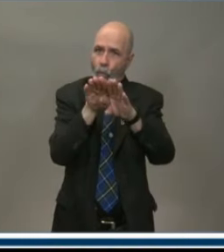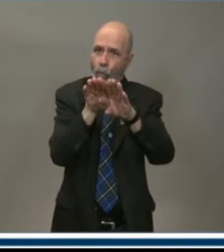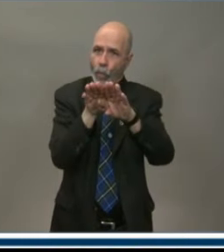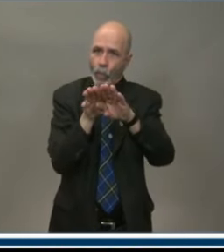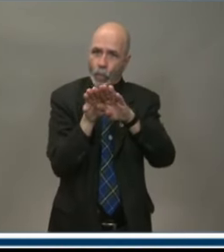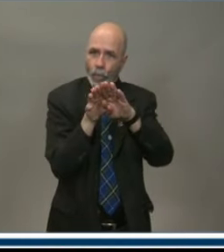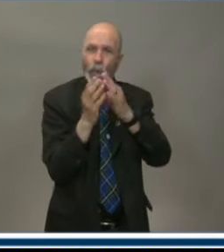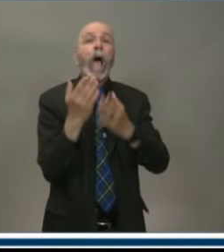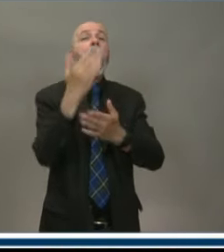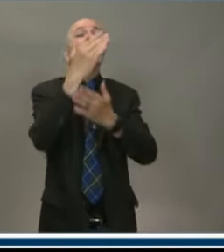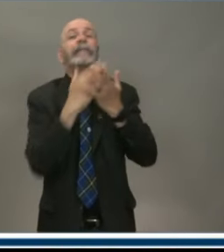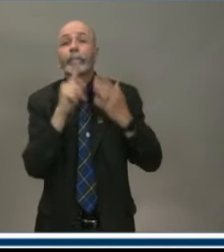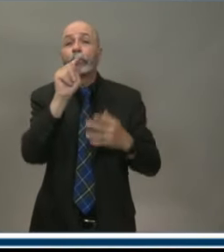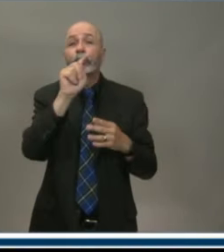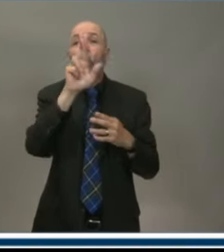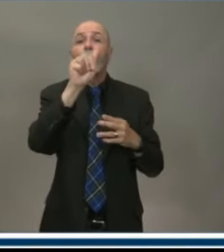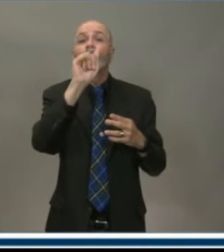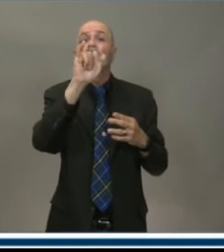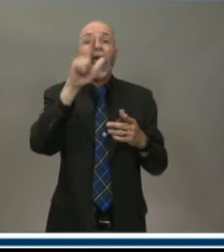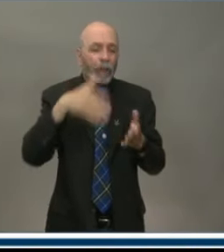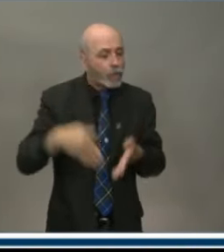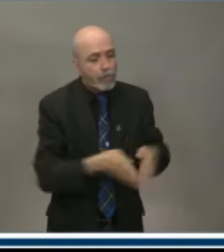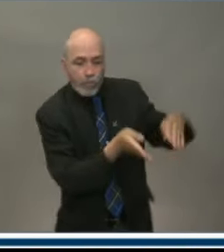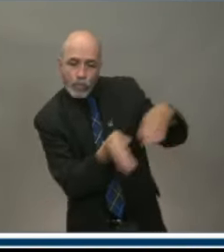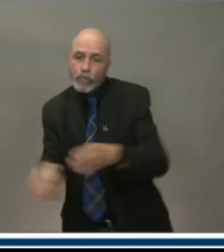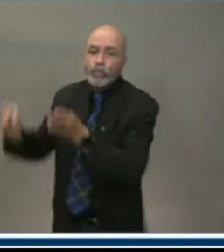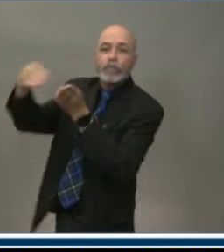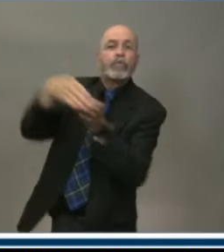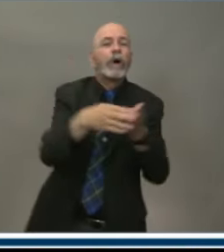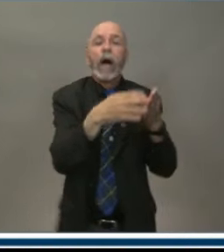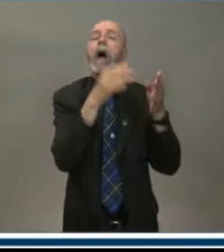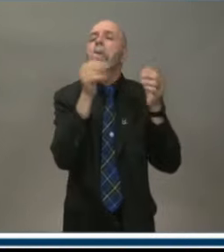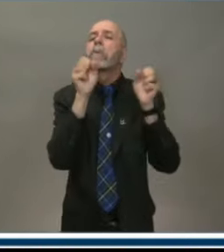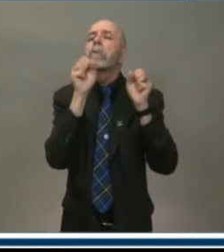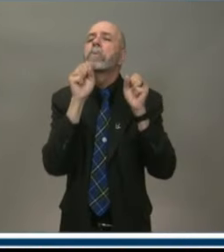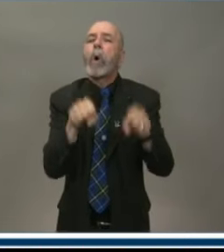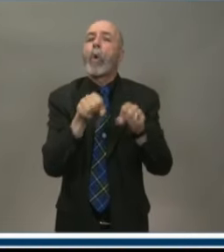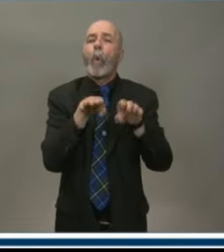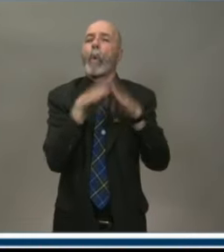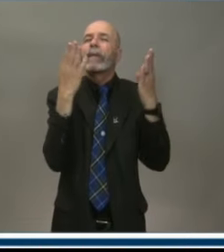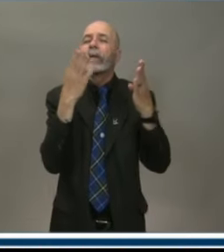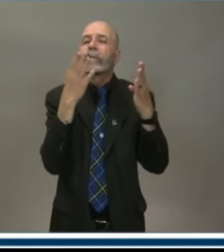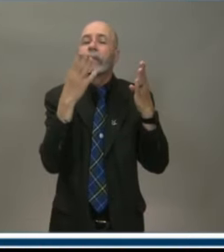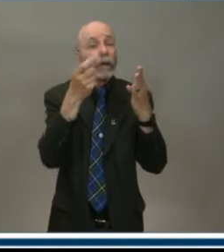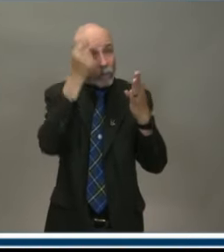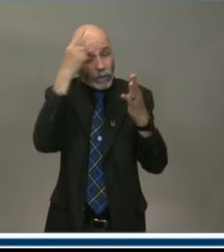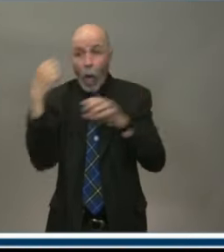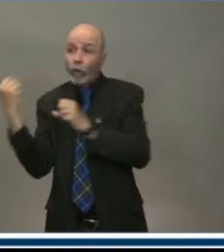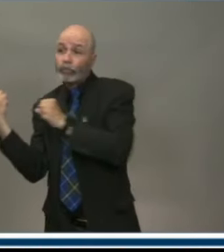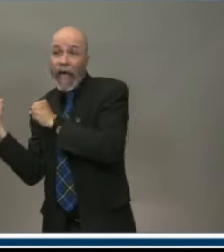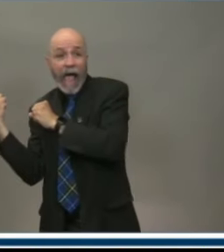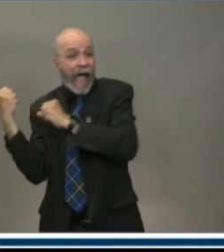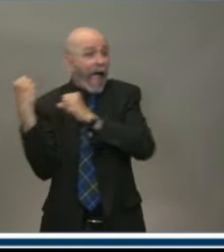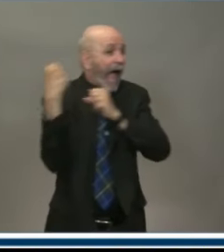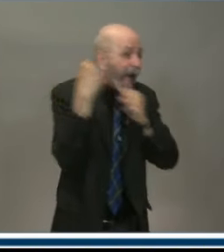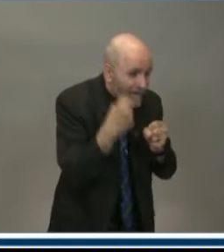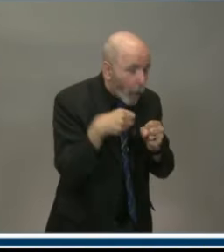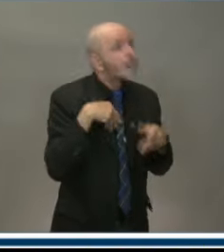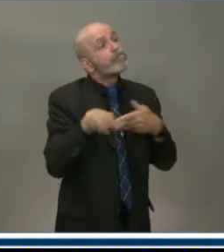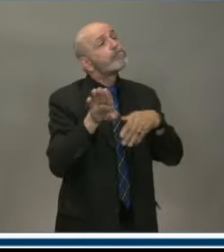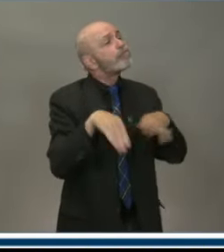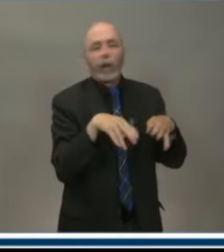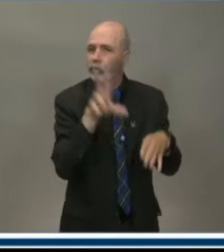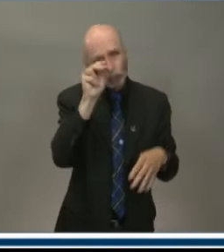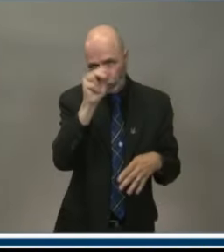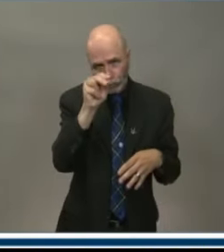can walk or ride your bike to them. In HRM, municipal parks and trails do remain closed. I understand that